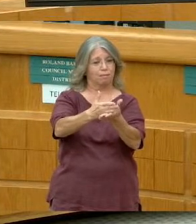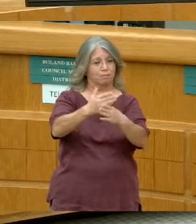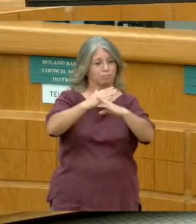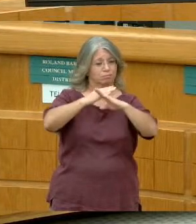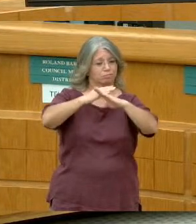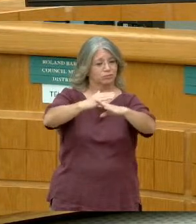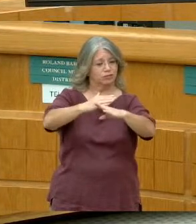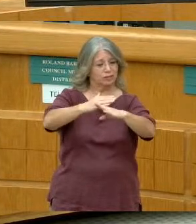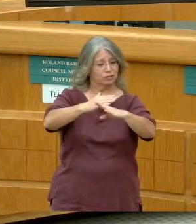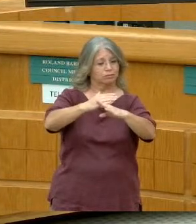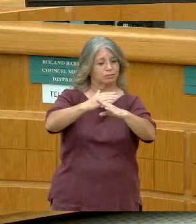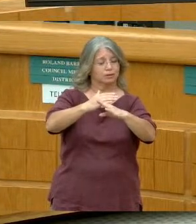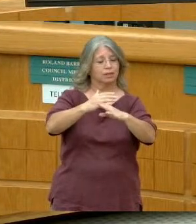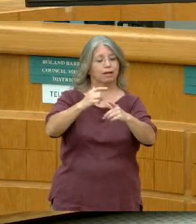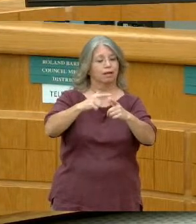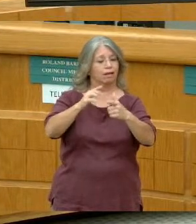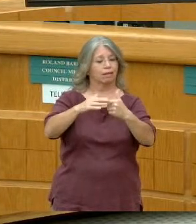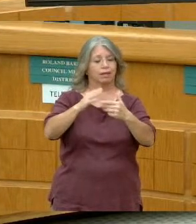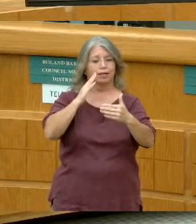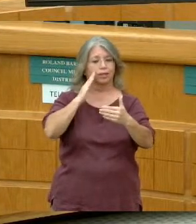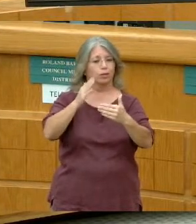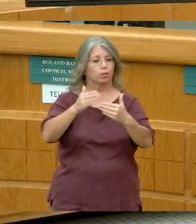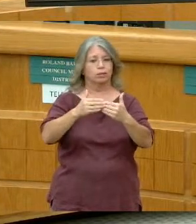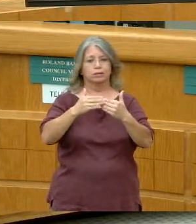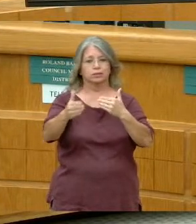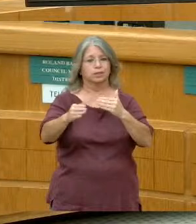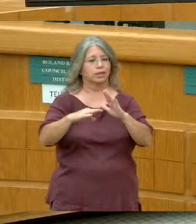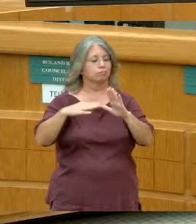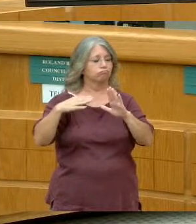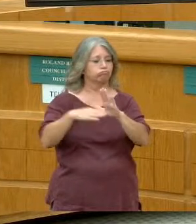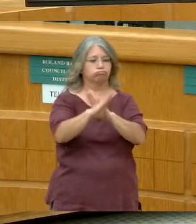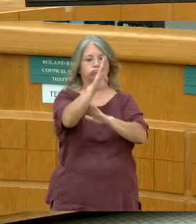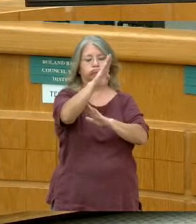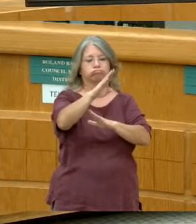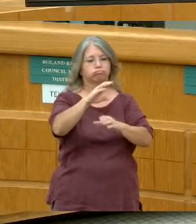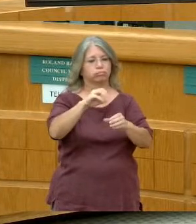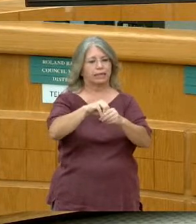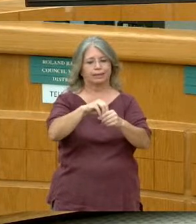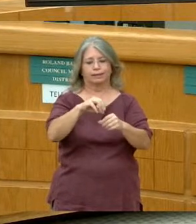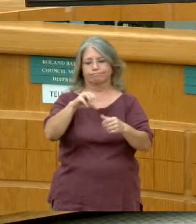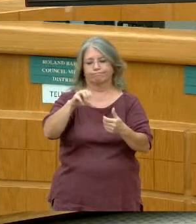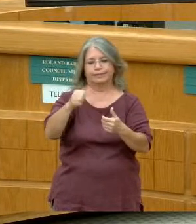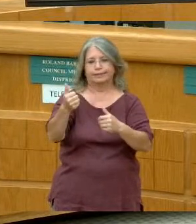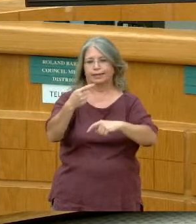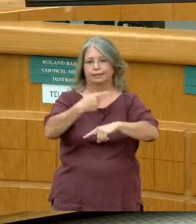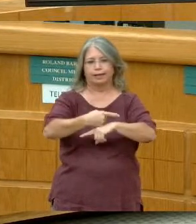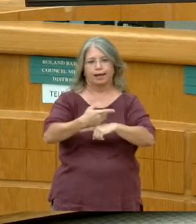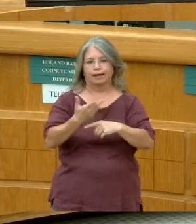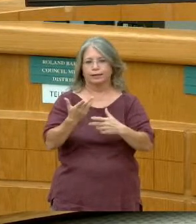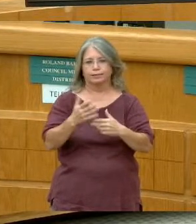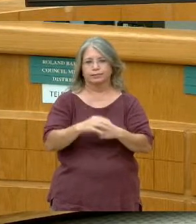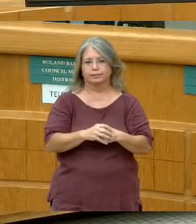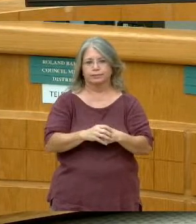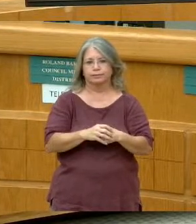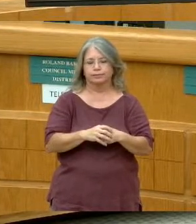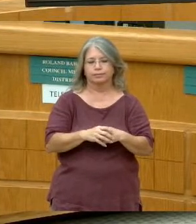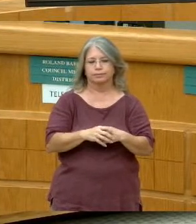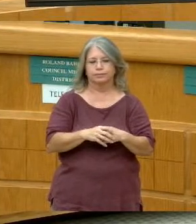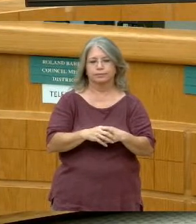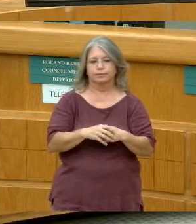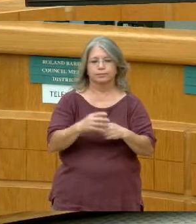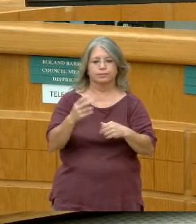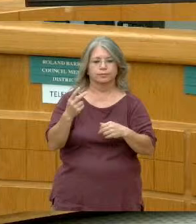days, we would start to see the effects in the number of cases and and then a longer delay